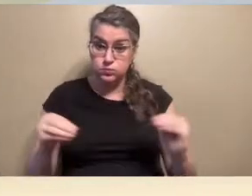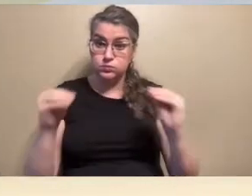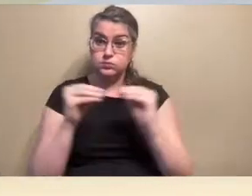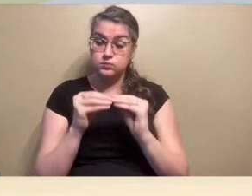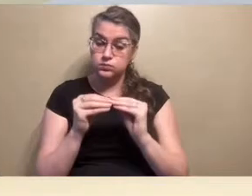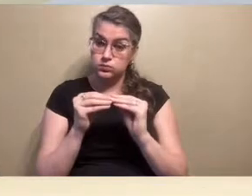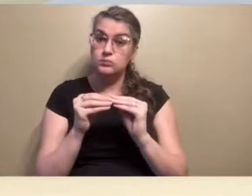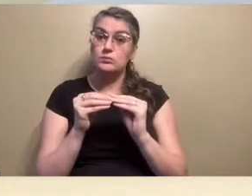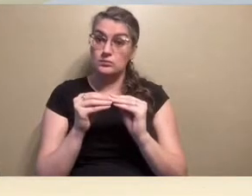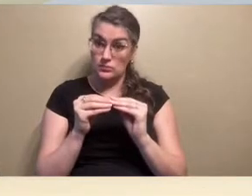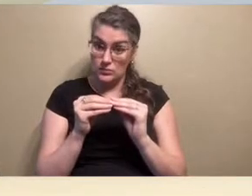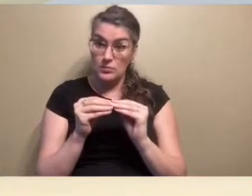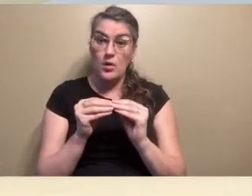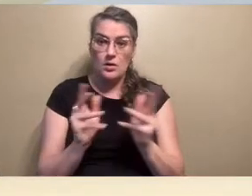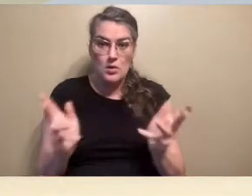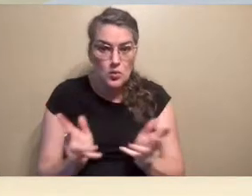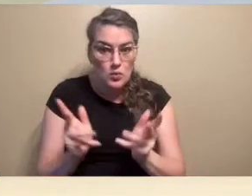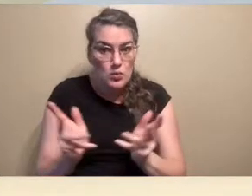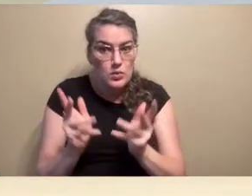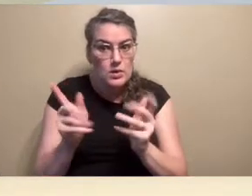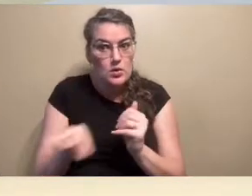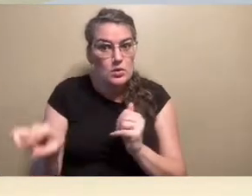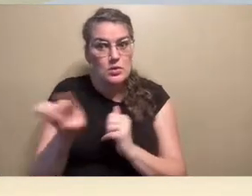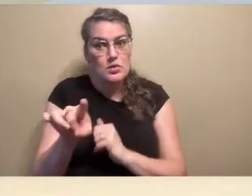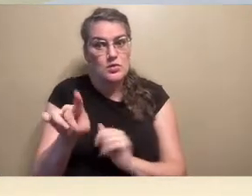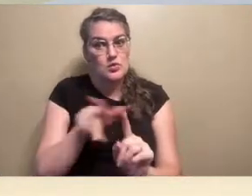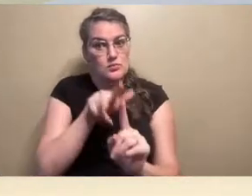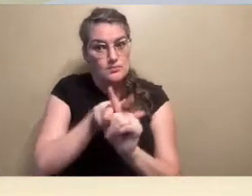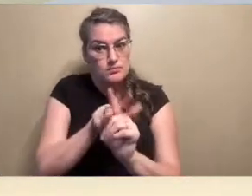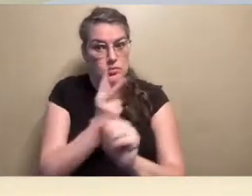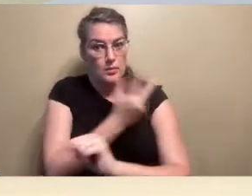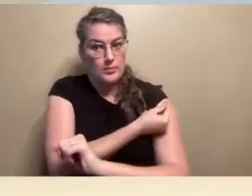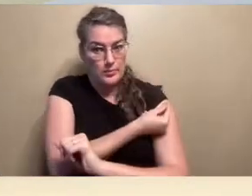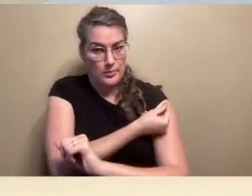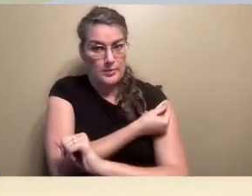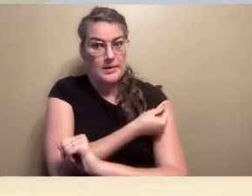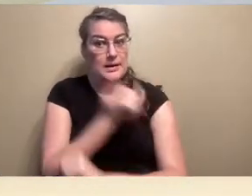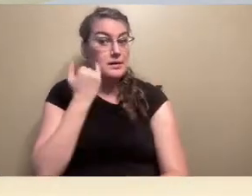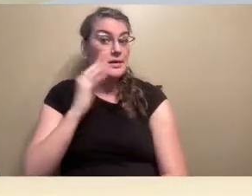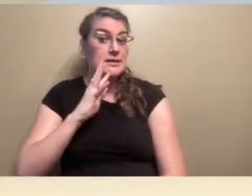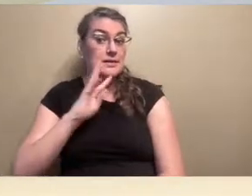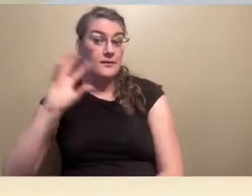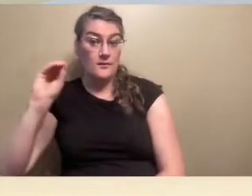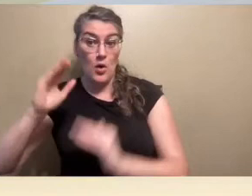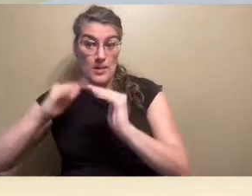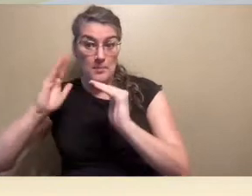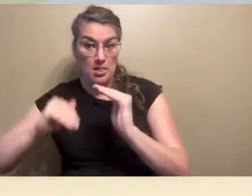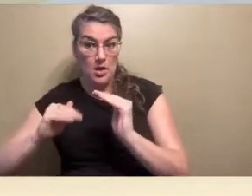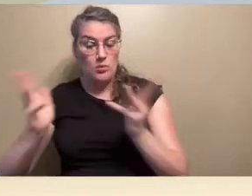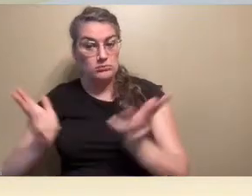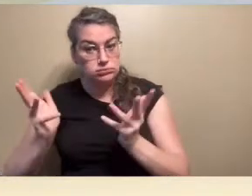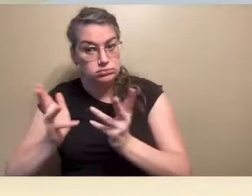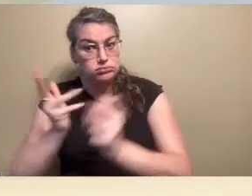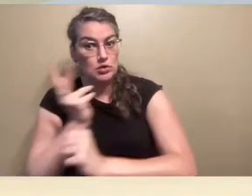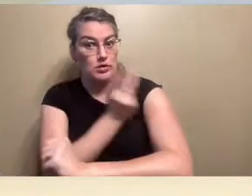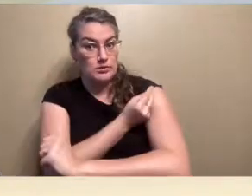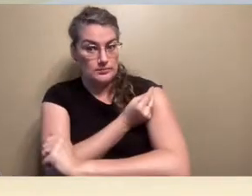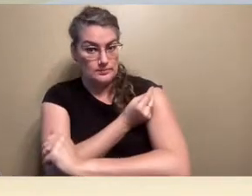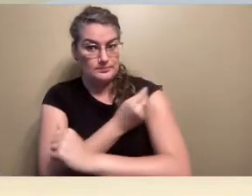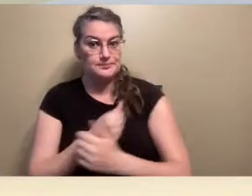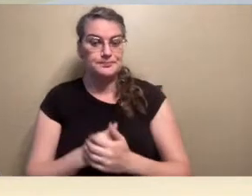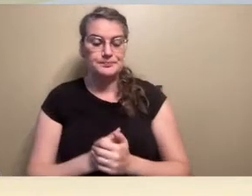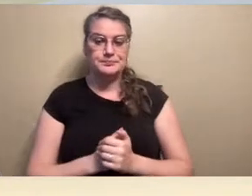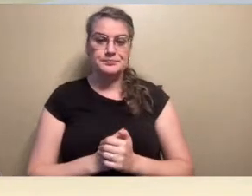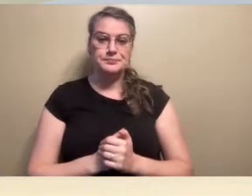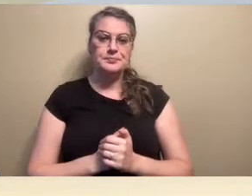maximize the number of PEI residents who are vaccinated, especially those under age 40. We are working with various partners to further